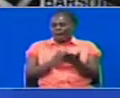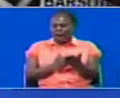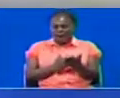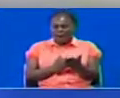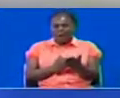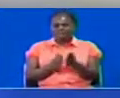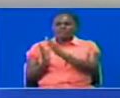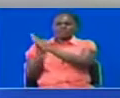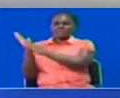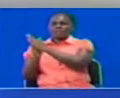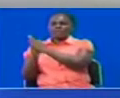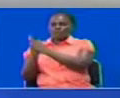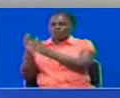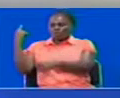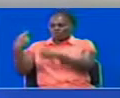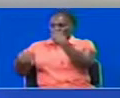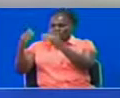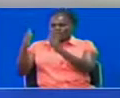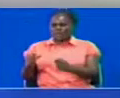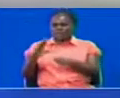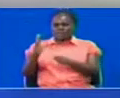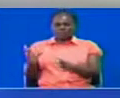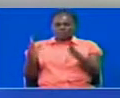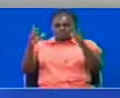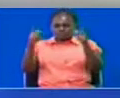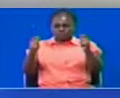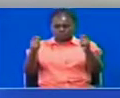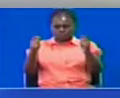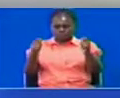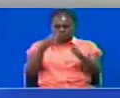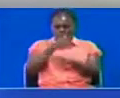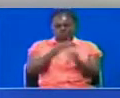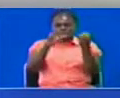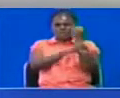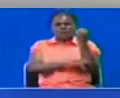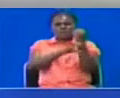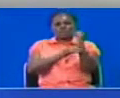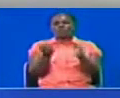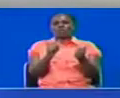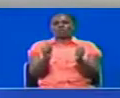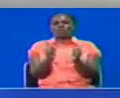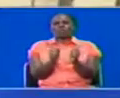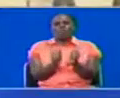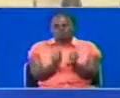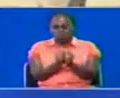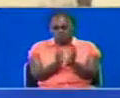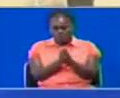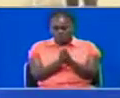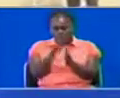silver medalist Bernard Kiroki will be seeking to reclaim his National Cross-Country title, compete on Saturday.